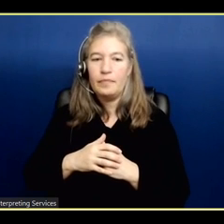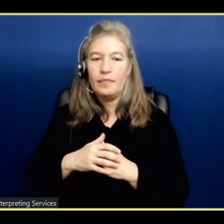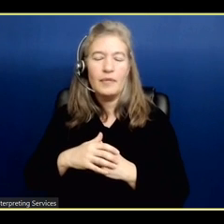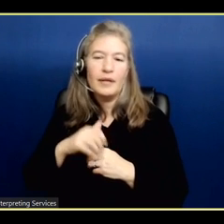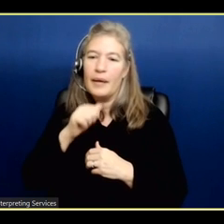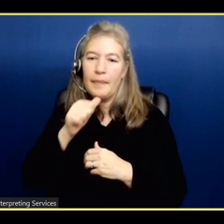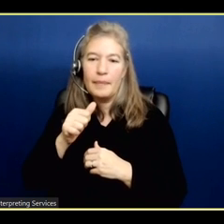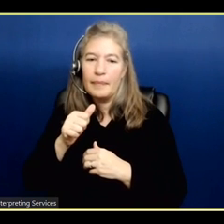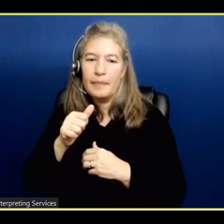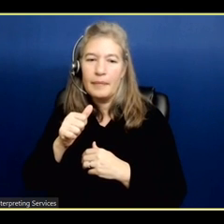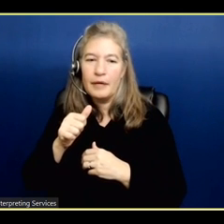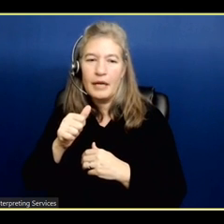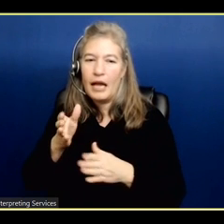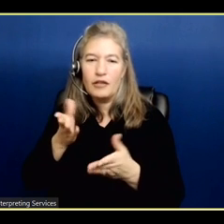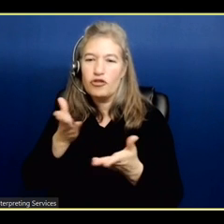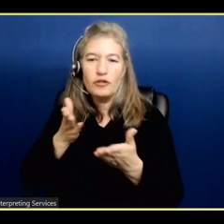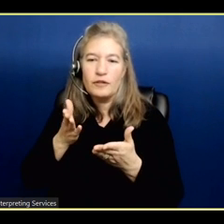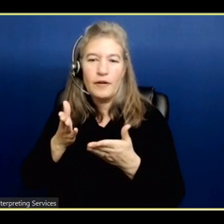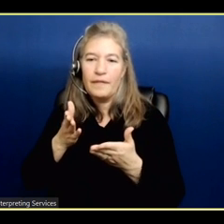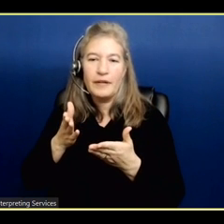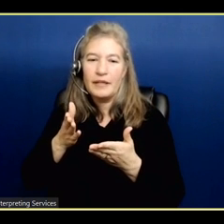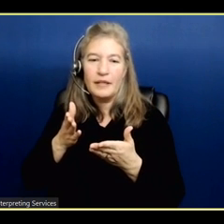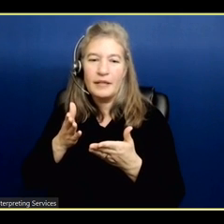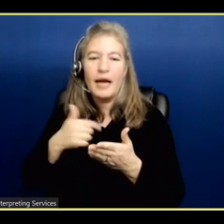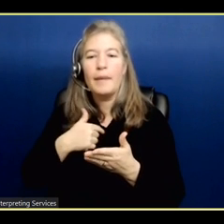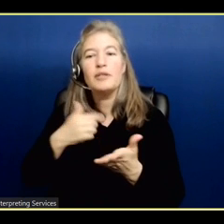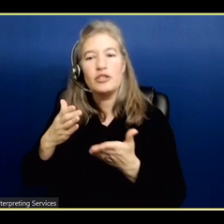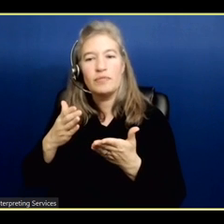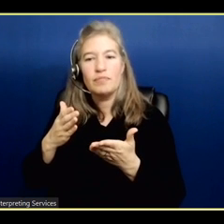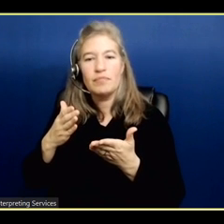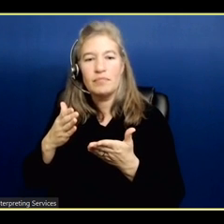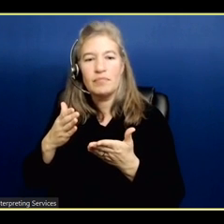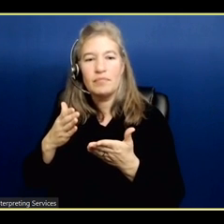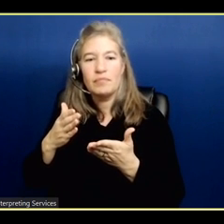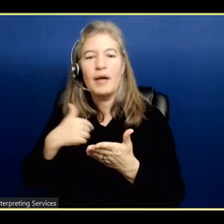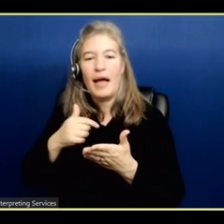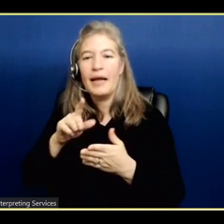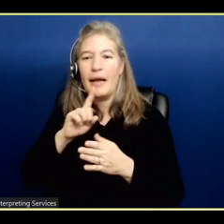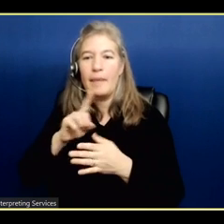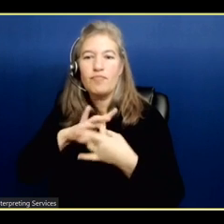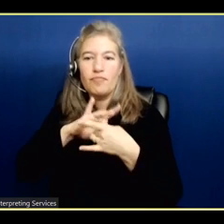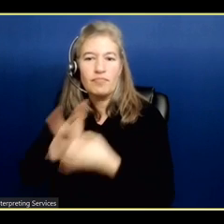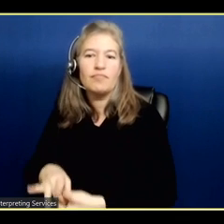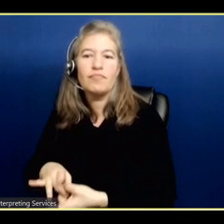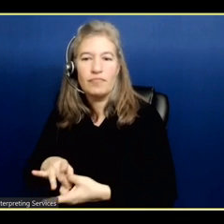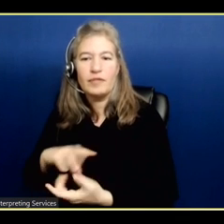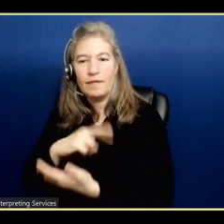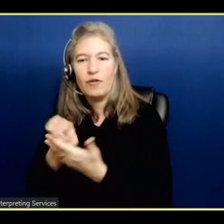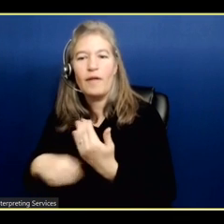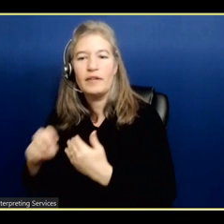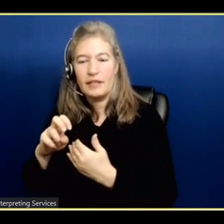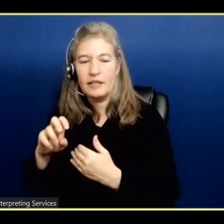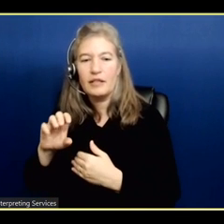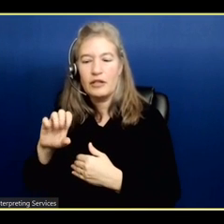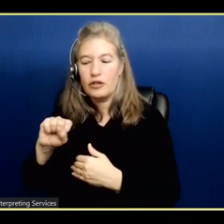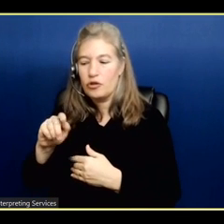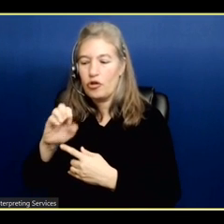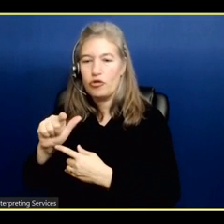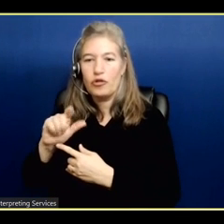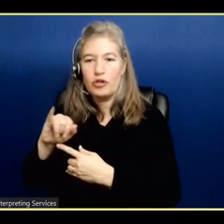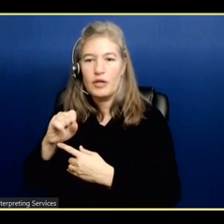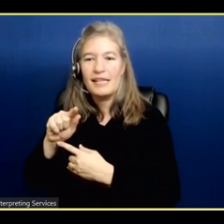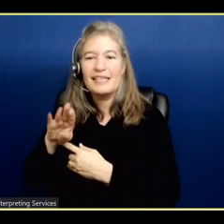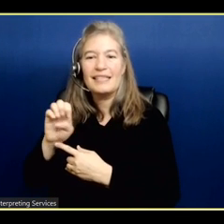as best as they can to take care of themselves first. What I mean by this is that folks right now are putting emotional, mental,